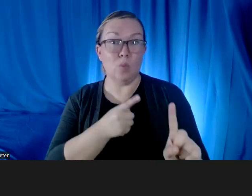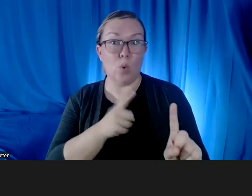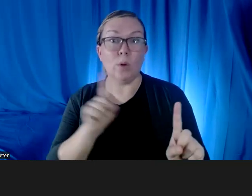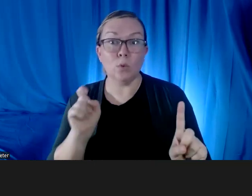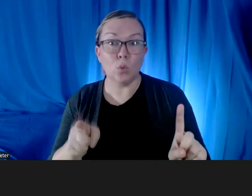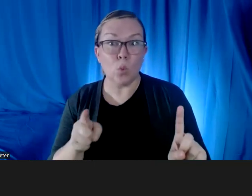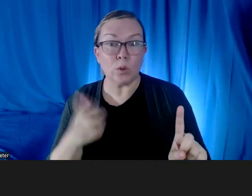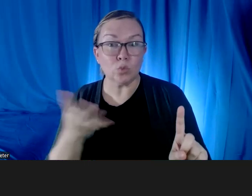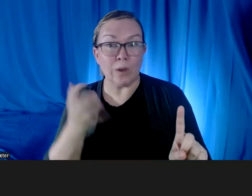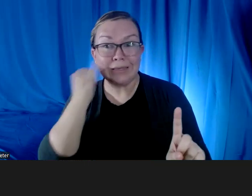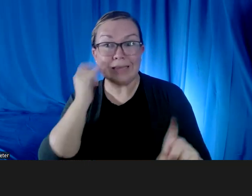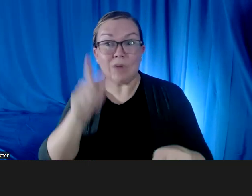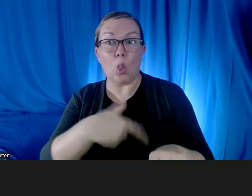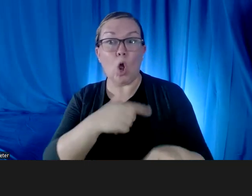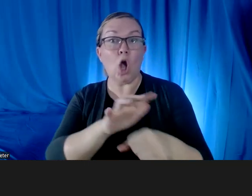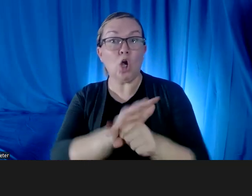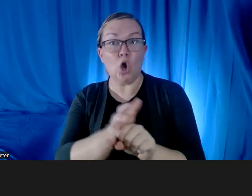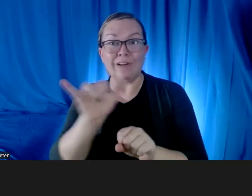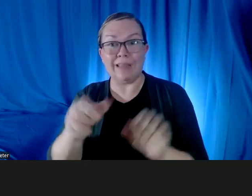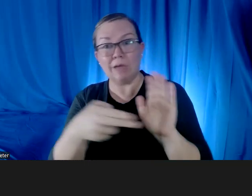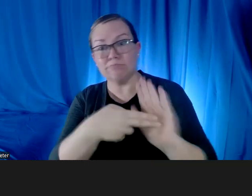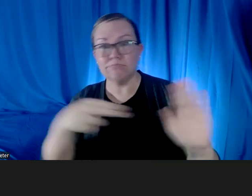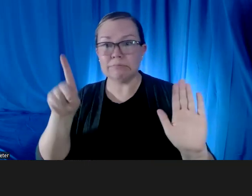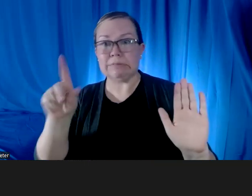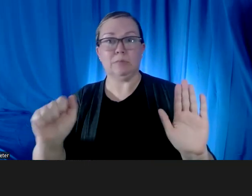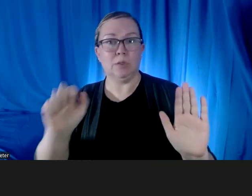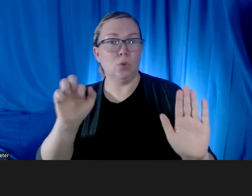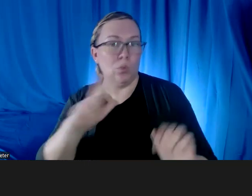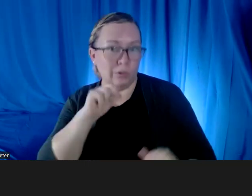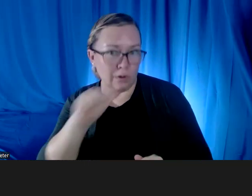was if long COVID can be considered a disability.